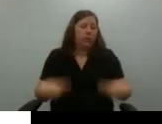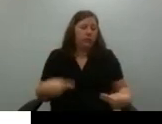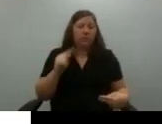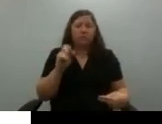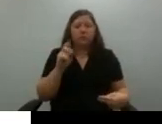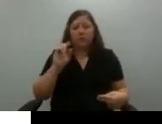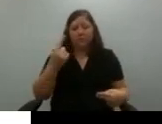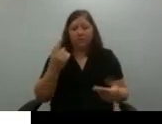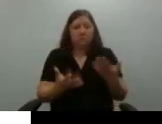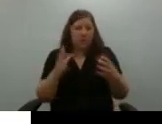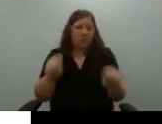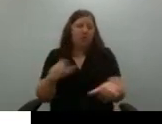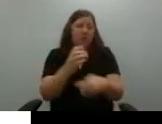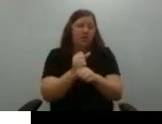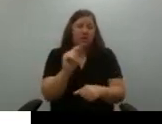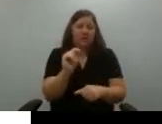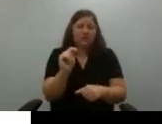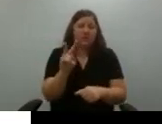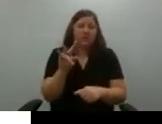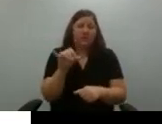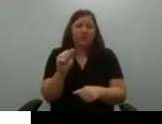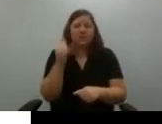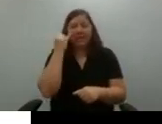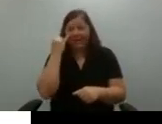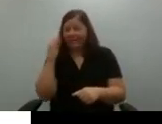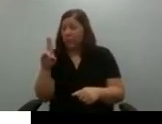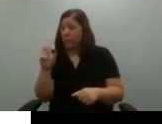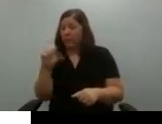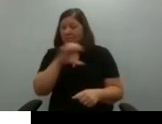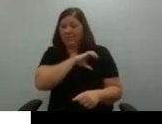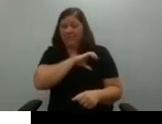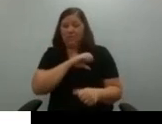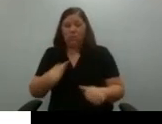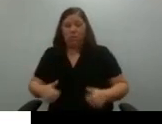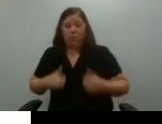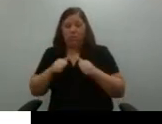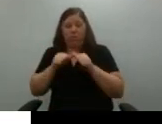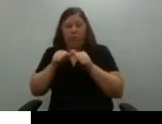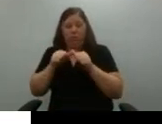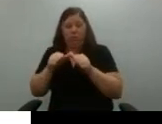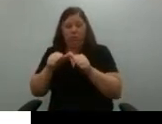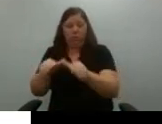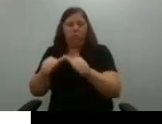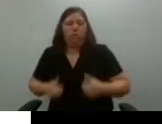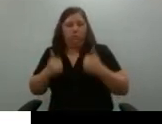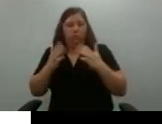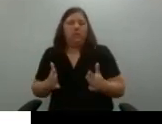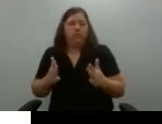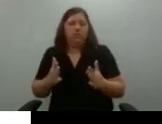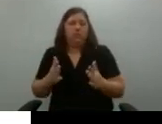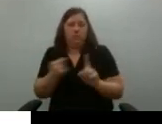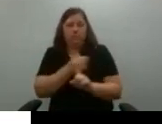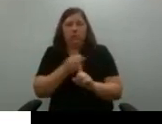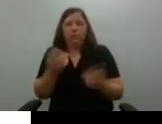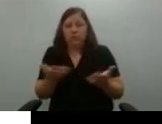are the victim of domestic violence by a U.S. citizen or lawful permanent resident, you may be eligible for VAWA. If you